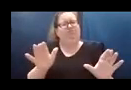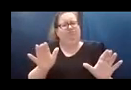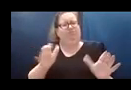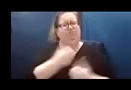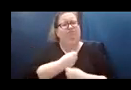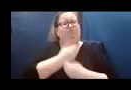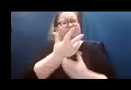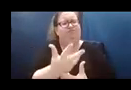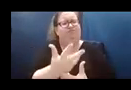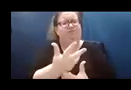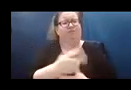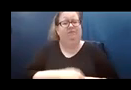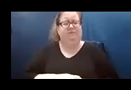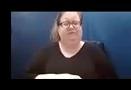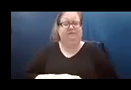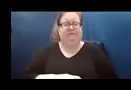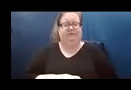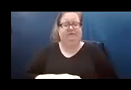voice heard.